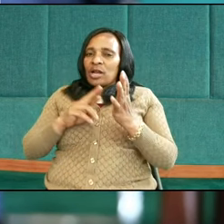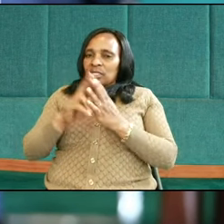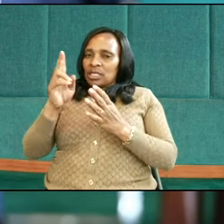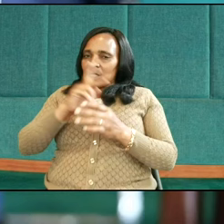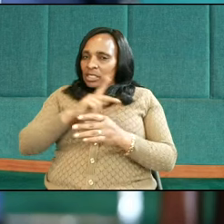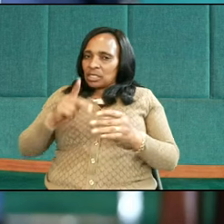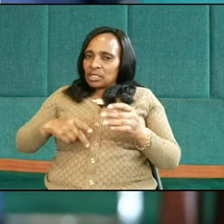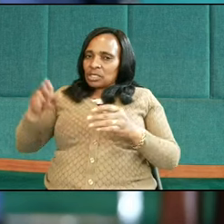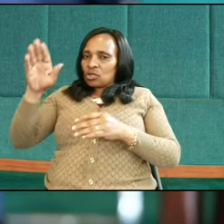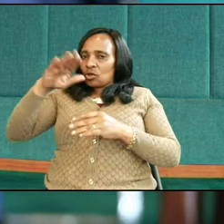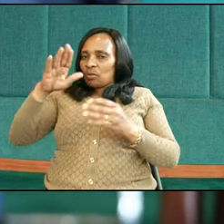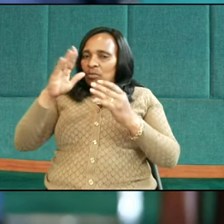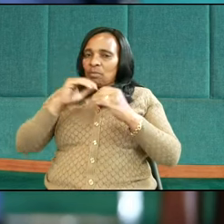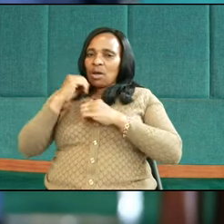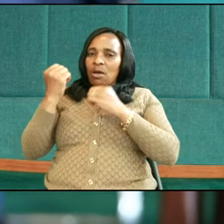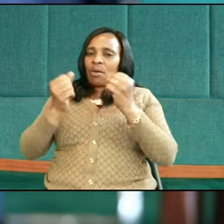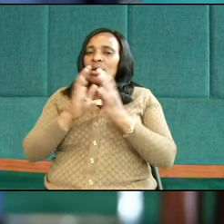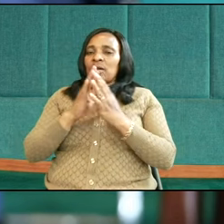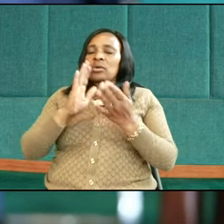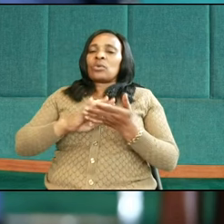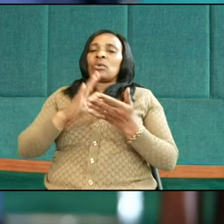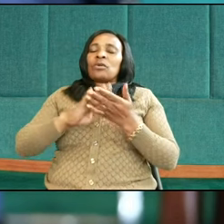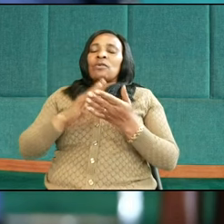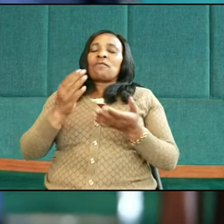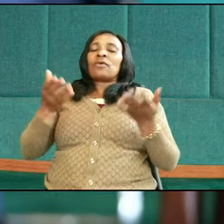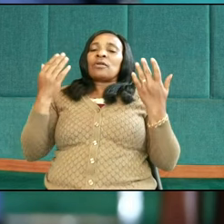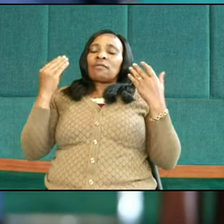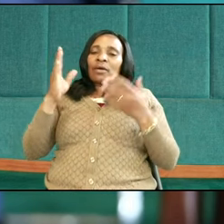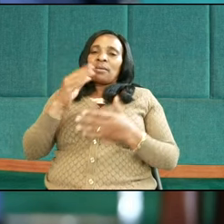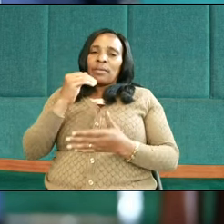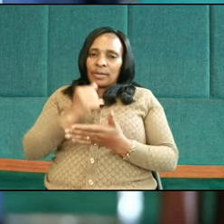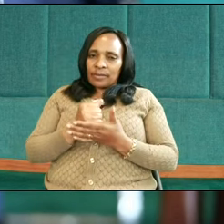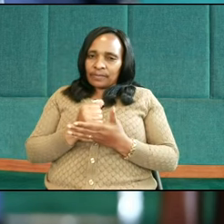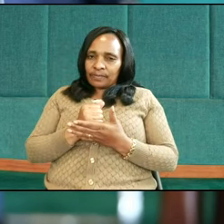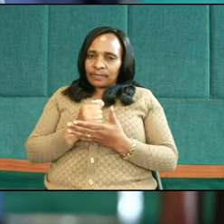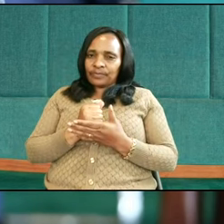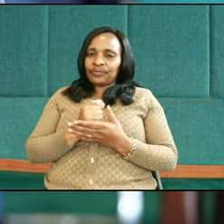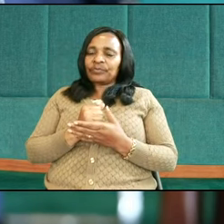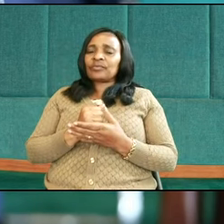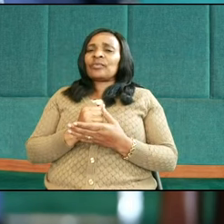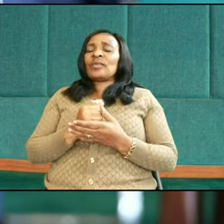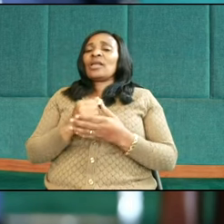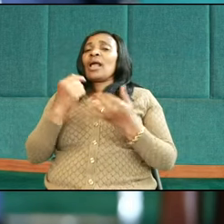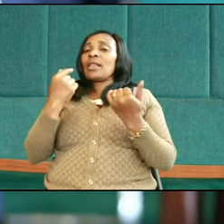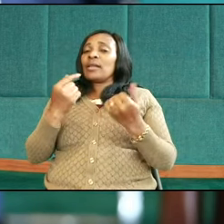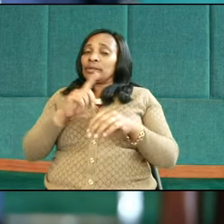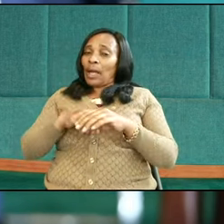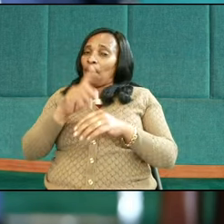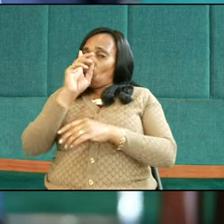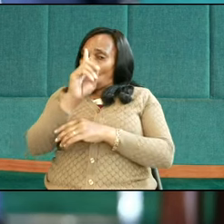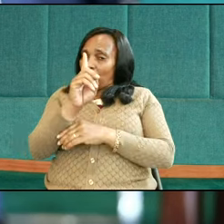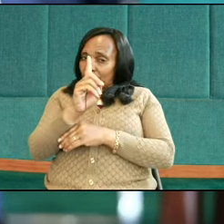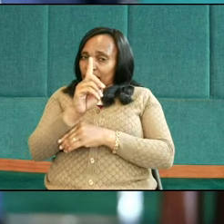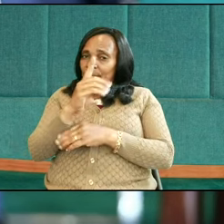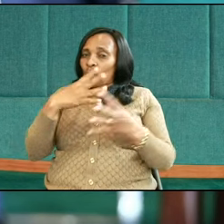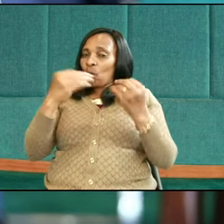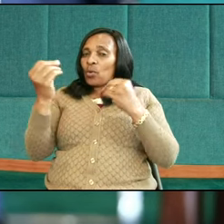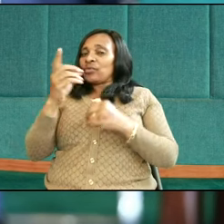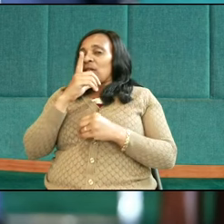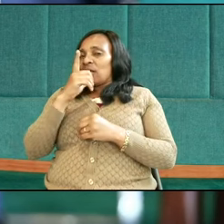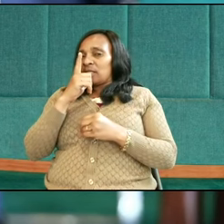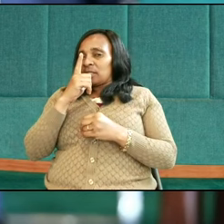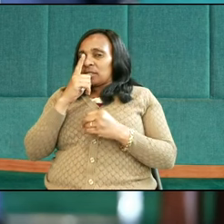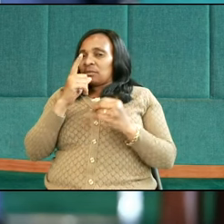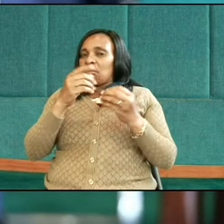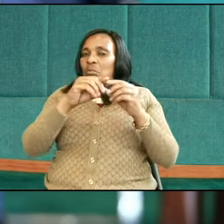kingdom and the power and the glory forever. Amen. At 1 p.m., Jennifer packed her lunchbox,